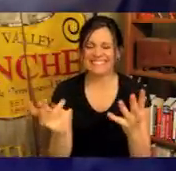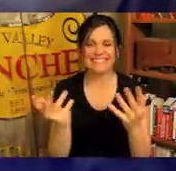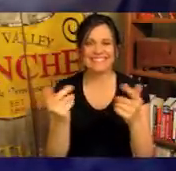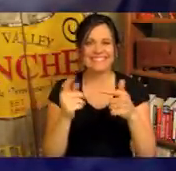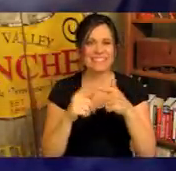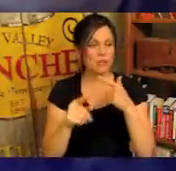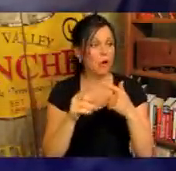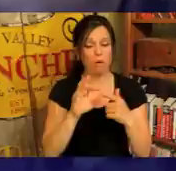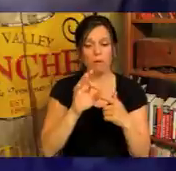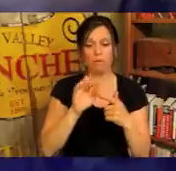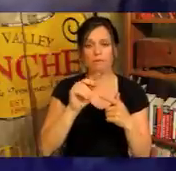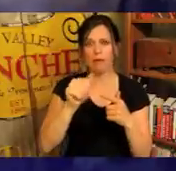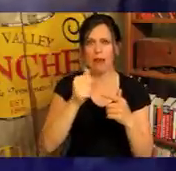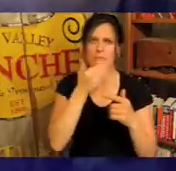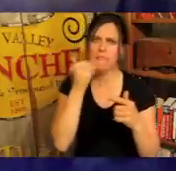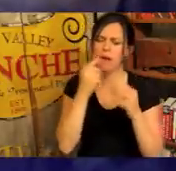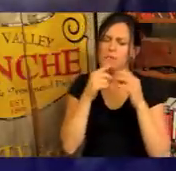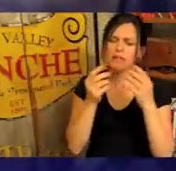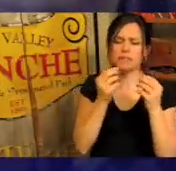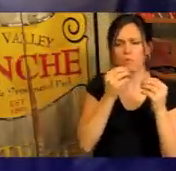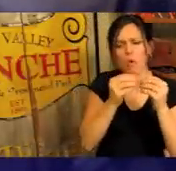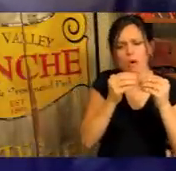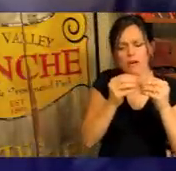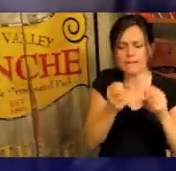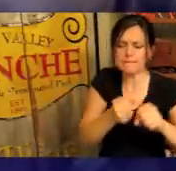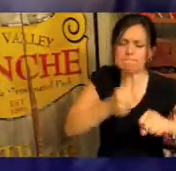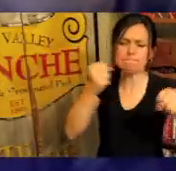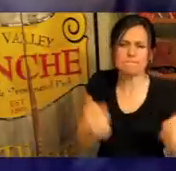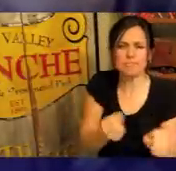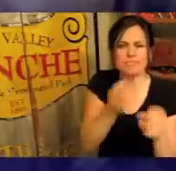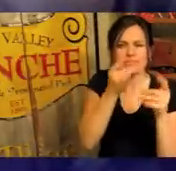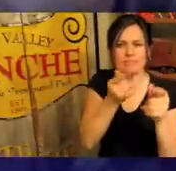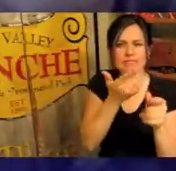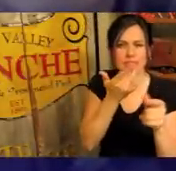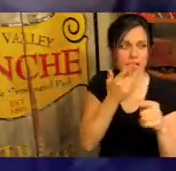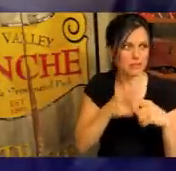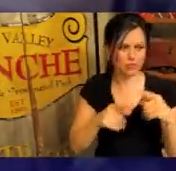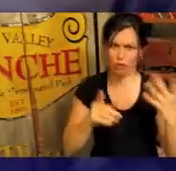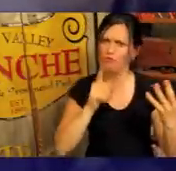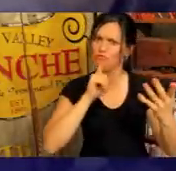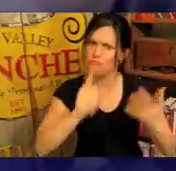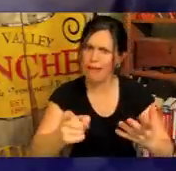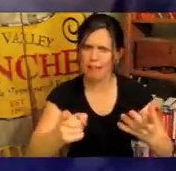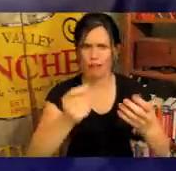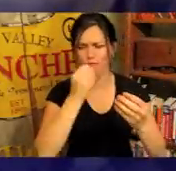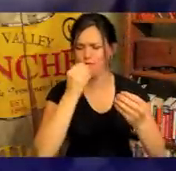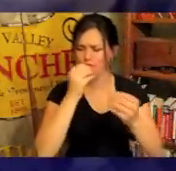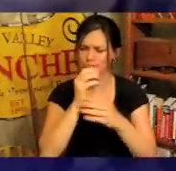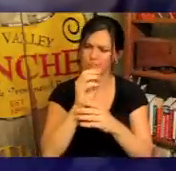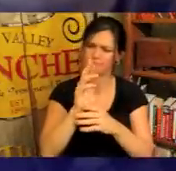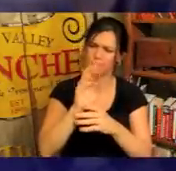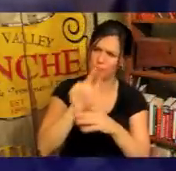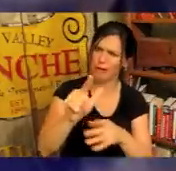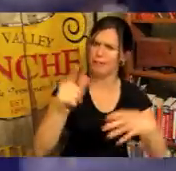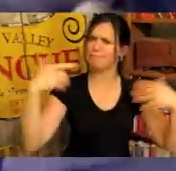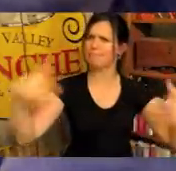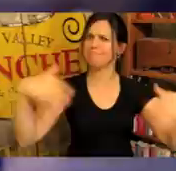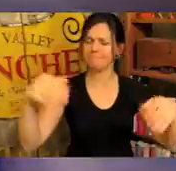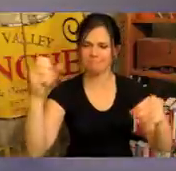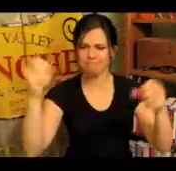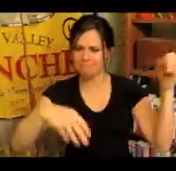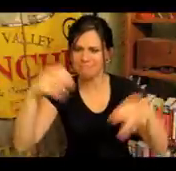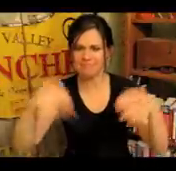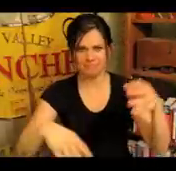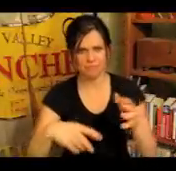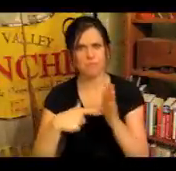nice strong taste. So so let's have some real food. So we're going to show you this recipe, and we're going to show you right now.